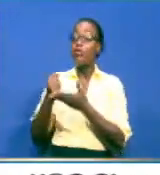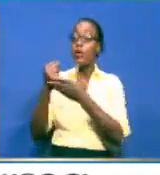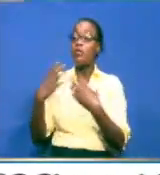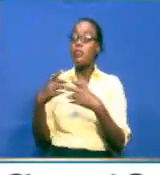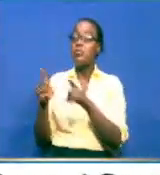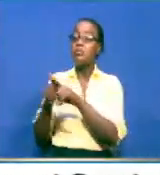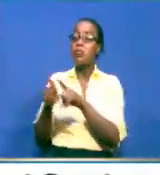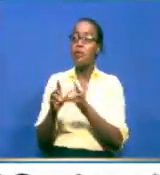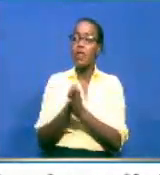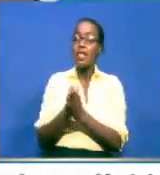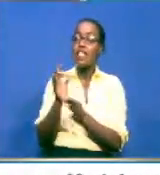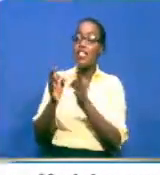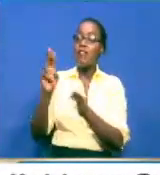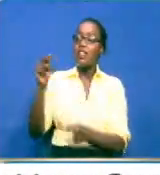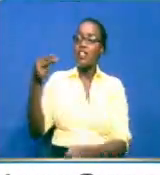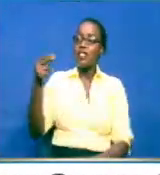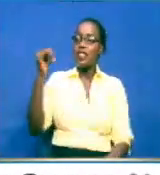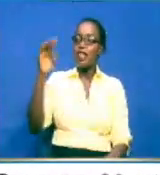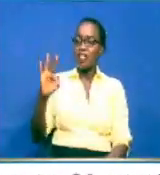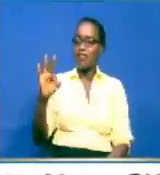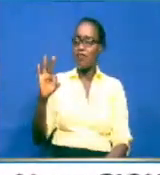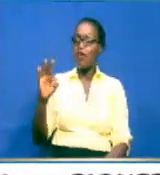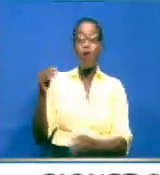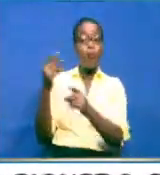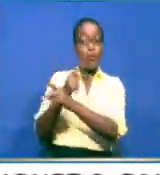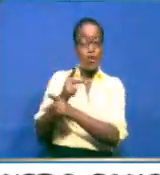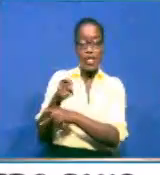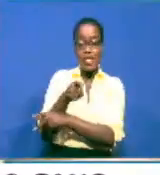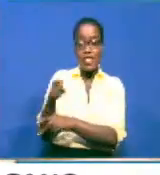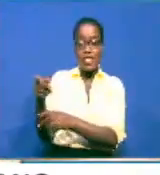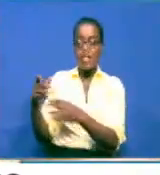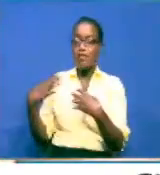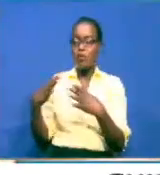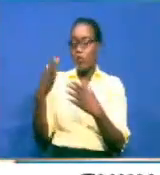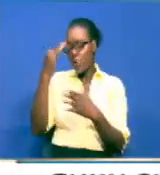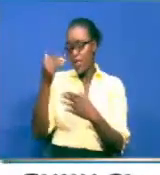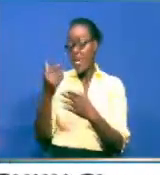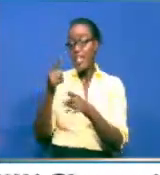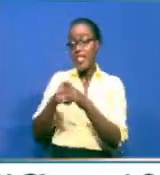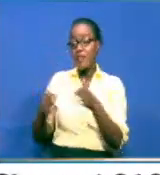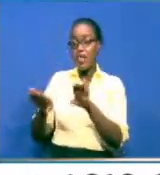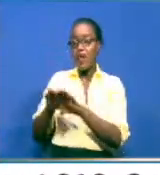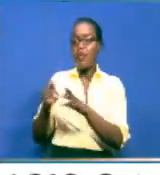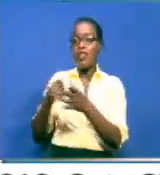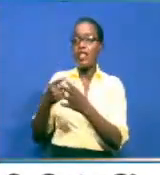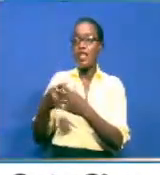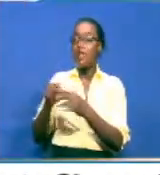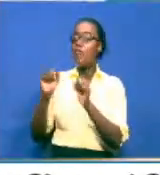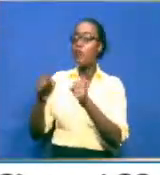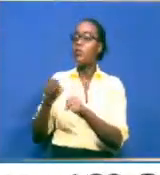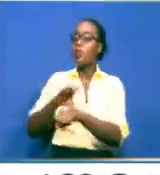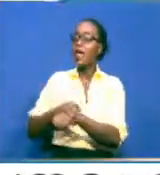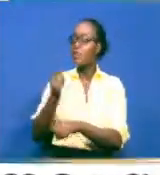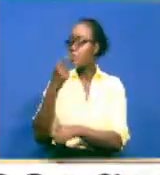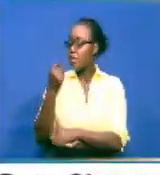if NHIF can cover such people, it can be very good, because if they are covered, then it means that they can get their medication. And during